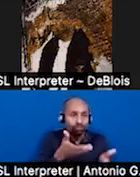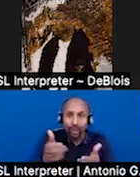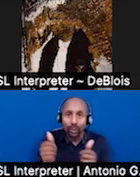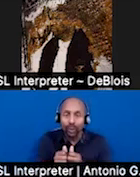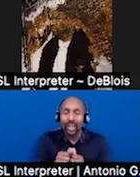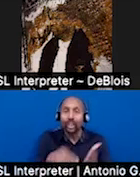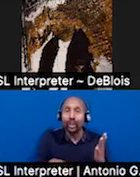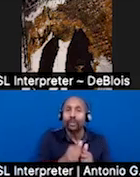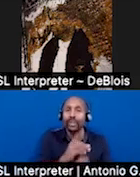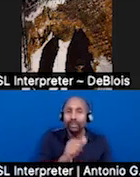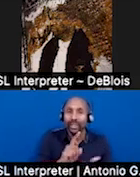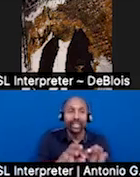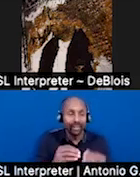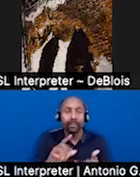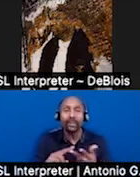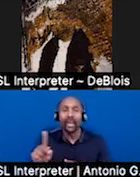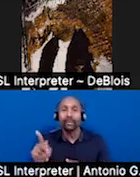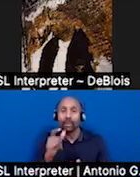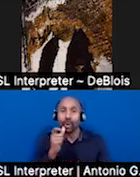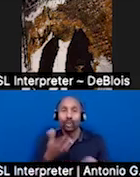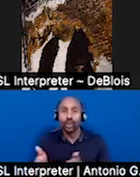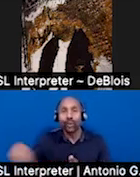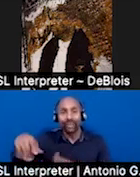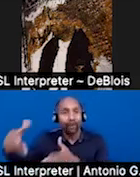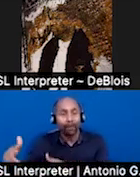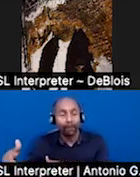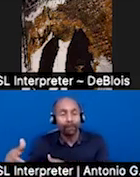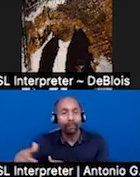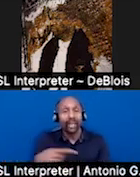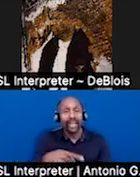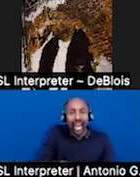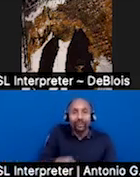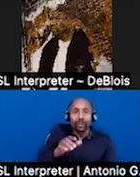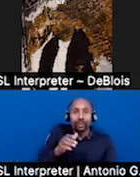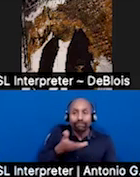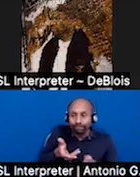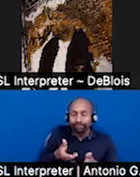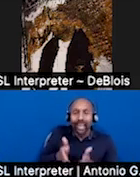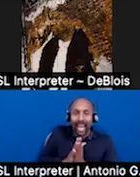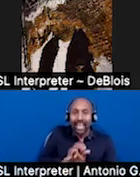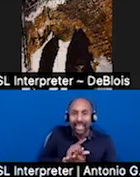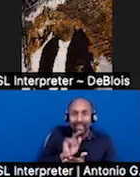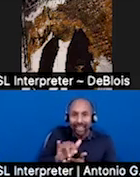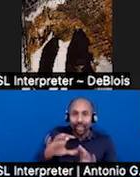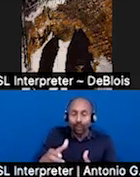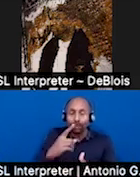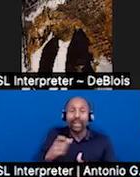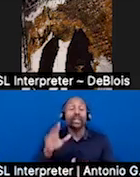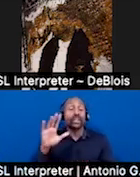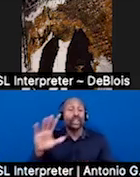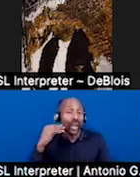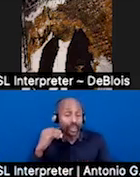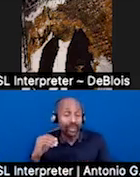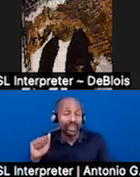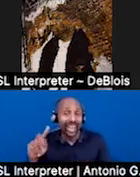in order to figure this out. Because the lived experience that you and Salome have as learners with disabilities is